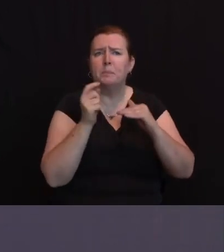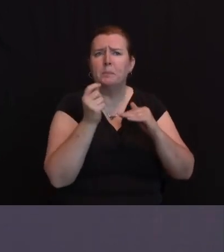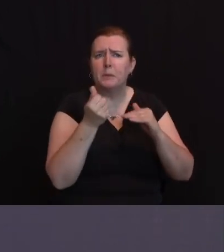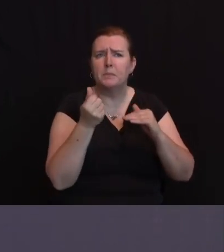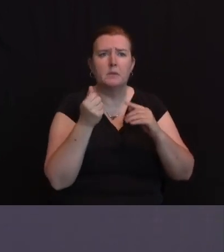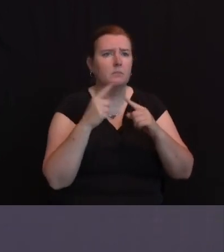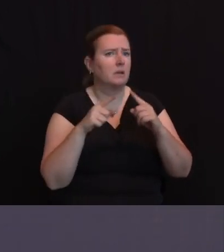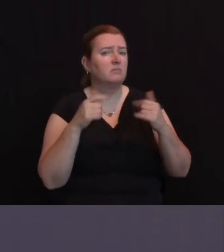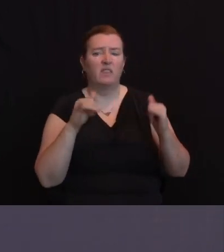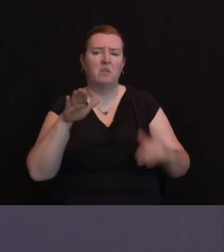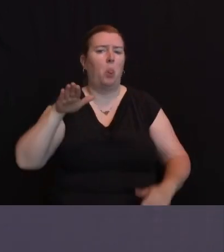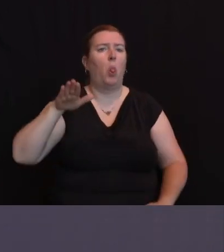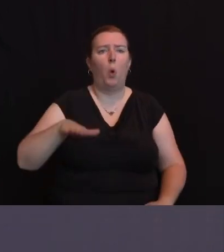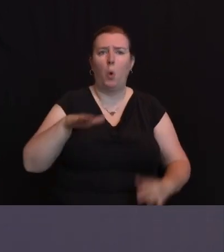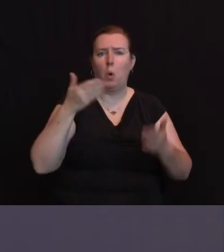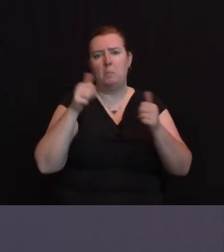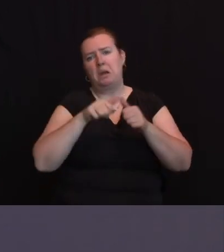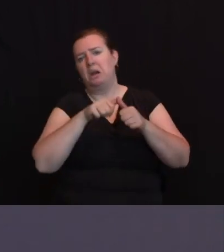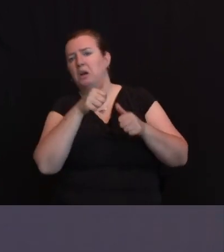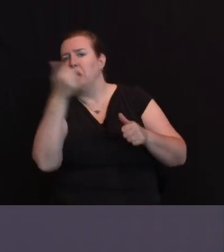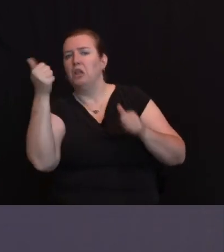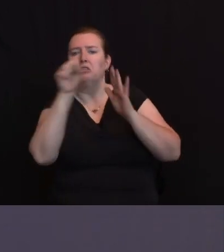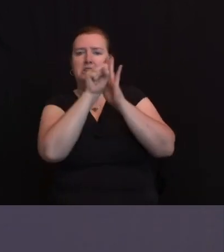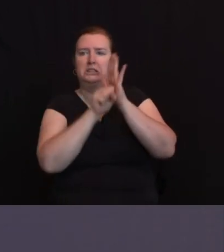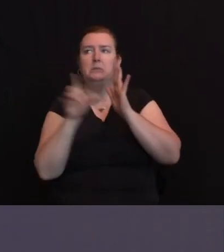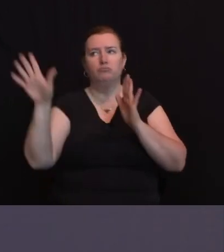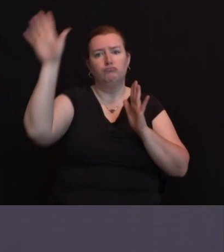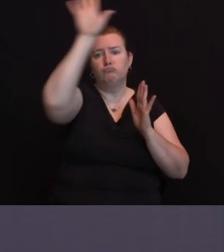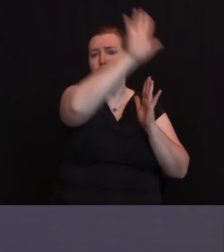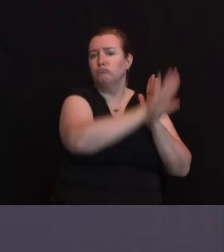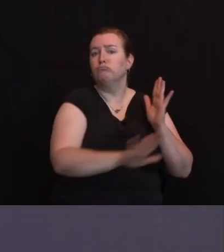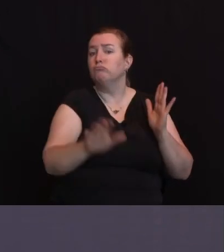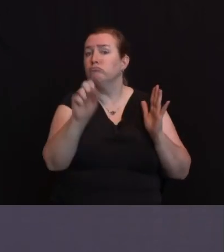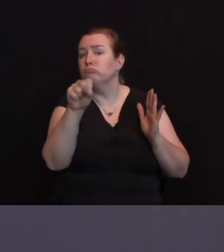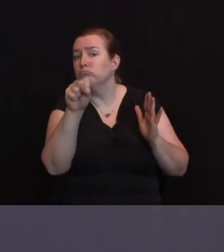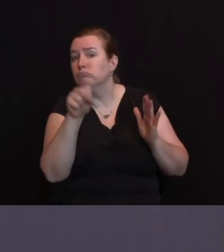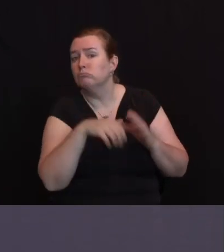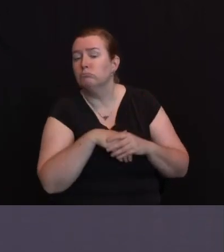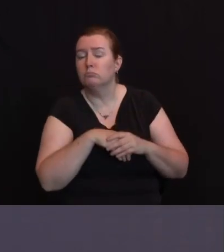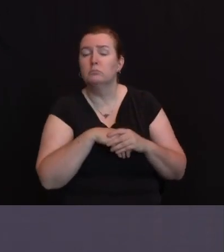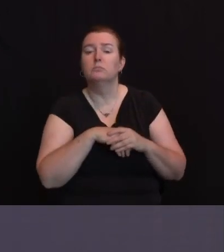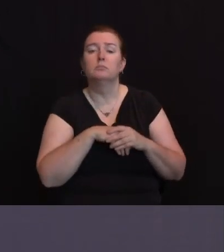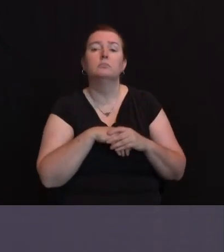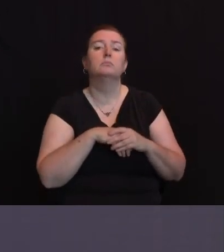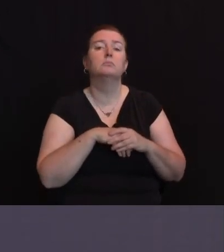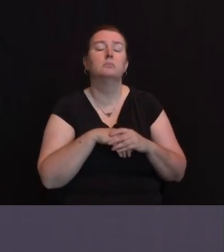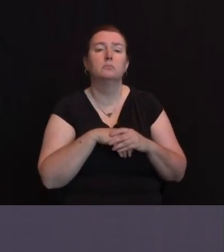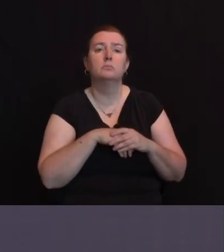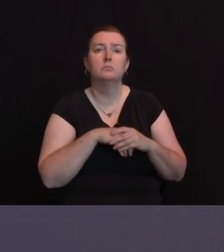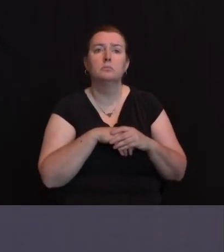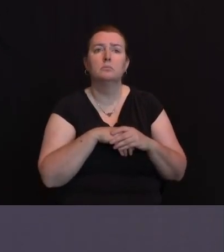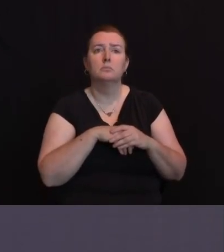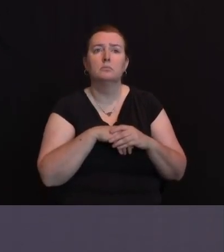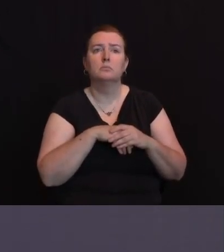low relative to any measure of acceptability and relative to other